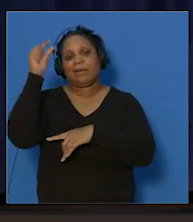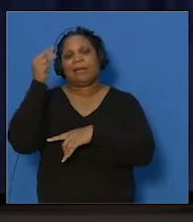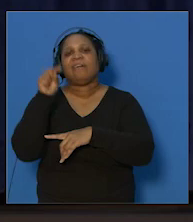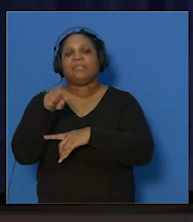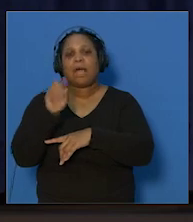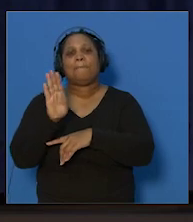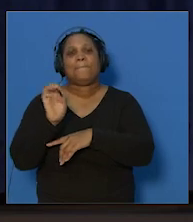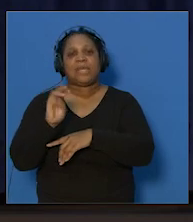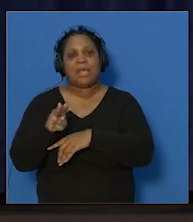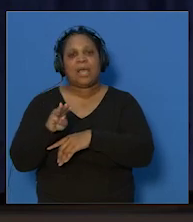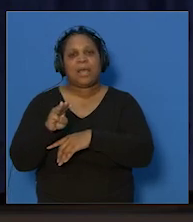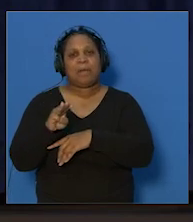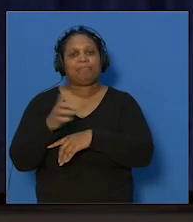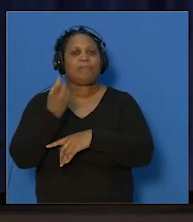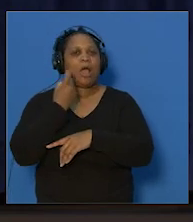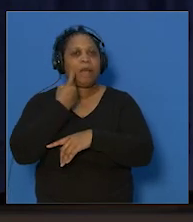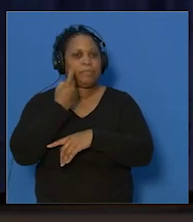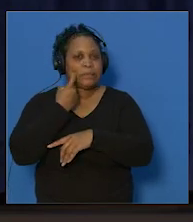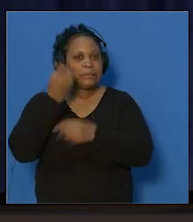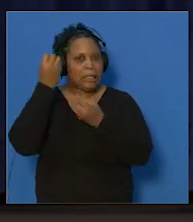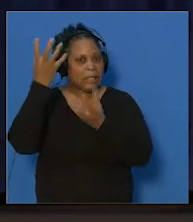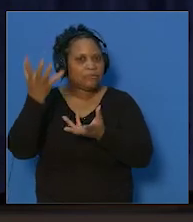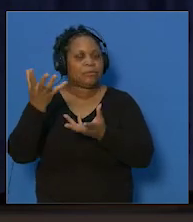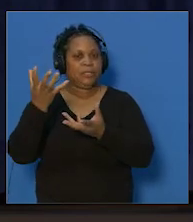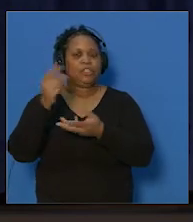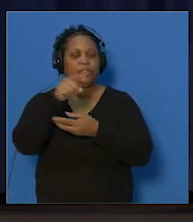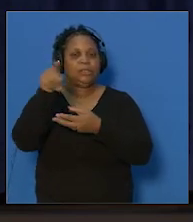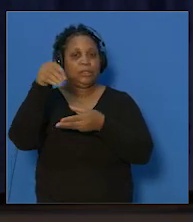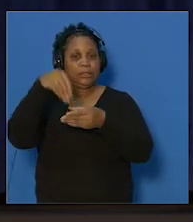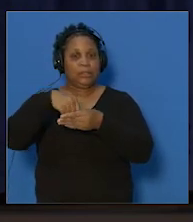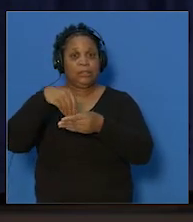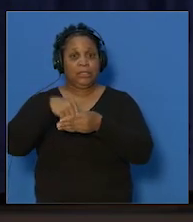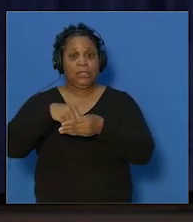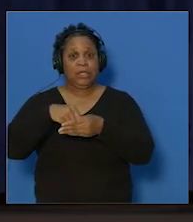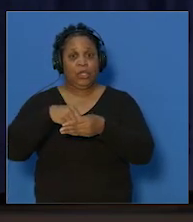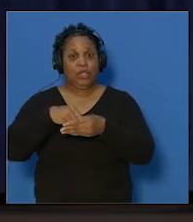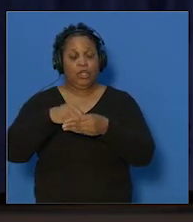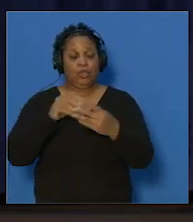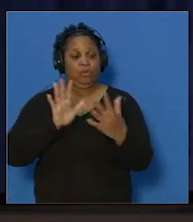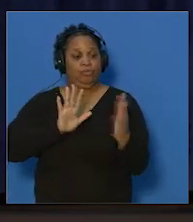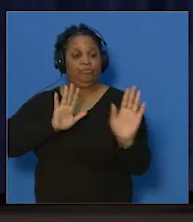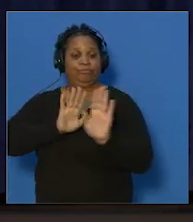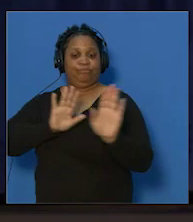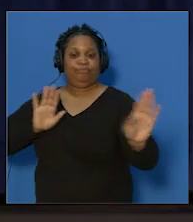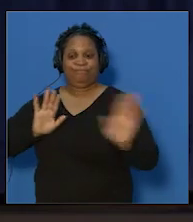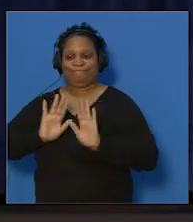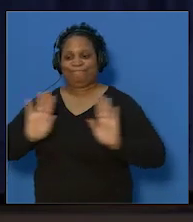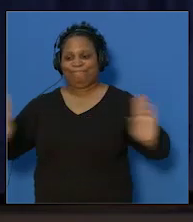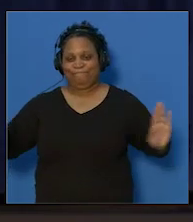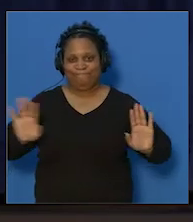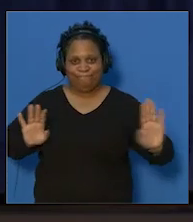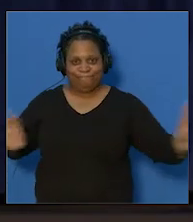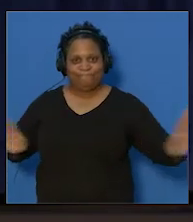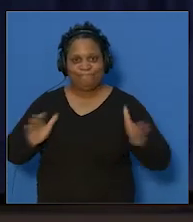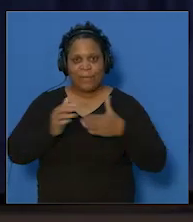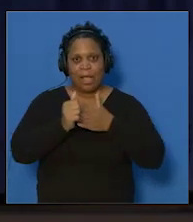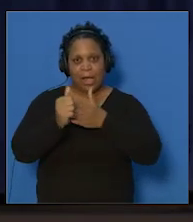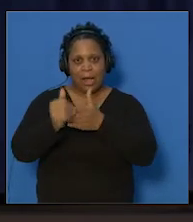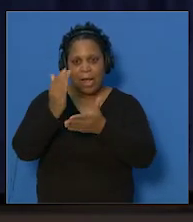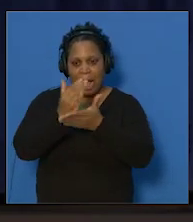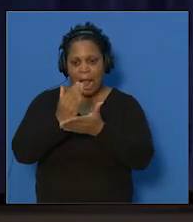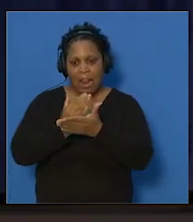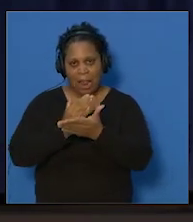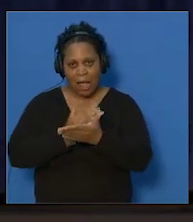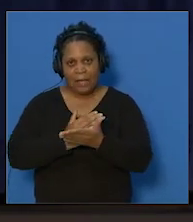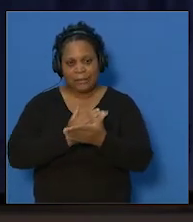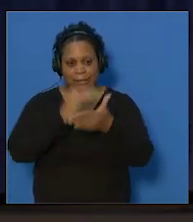coronavirus.gov.bm, for the up-to-date information. Including in there is the new physical distancing guidelines, which give a point-by-point